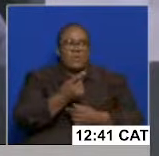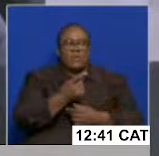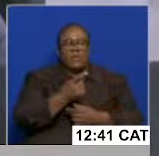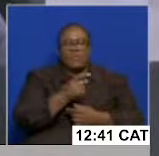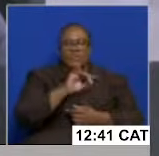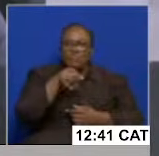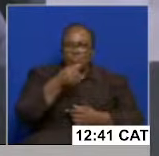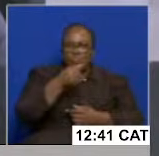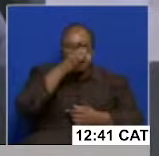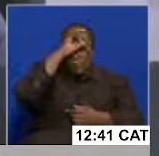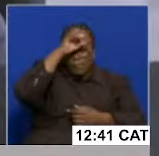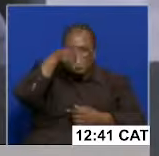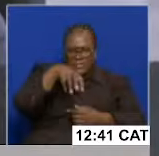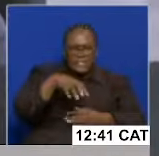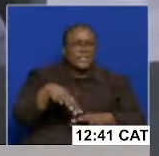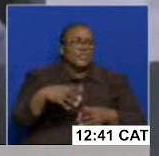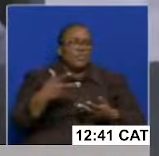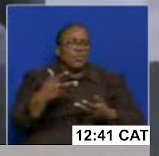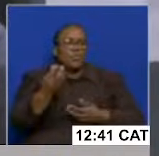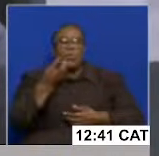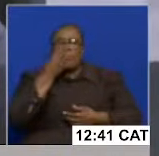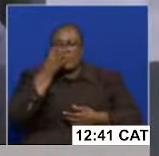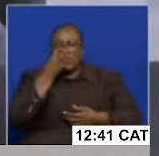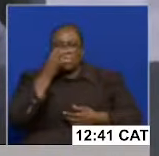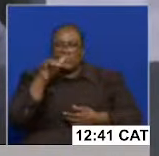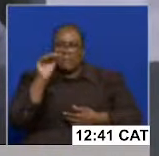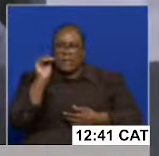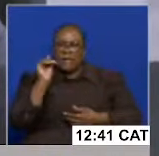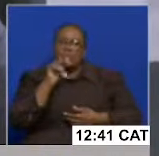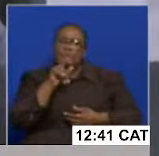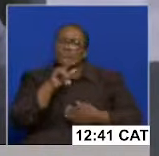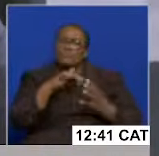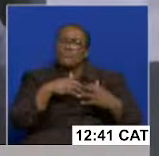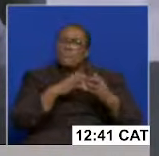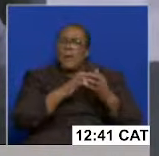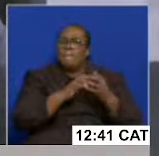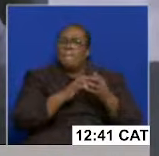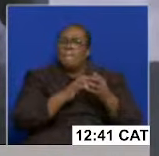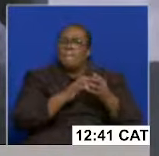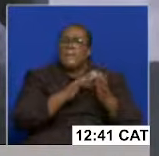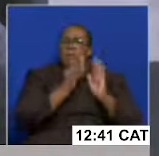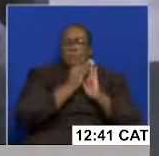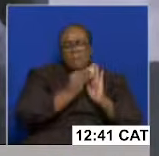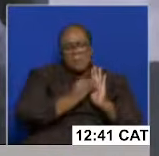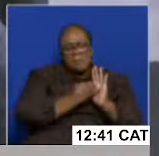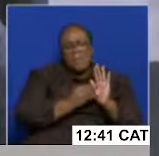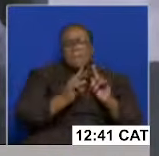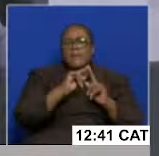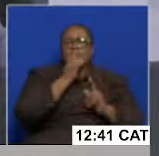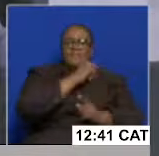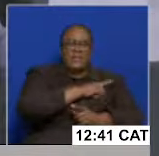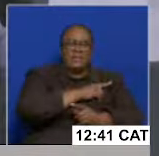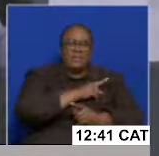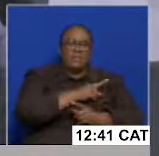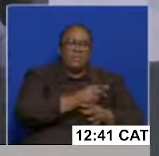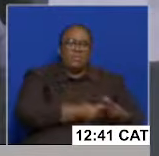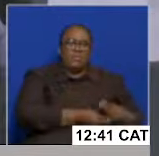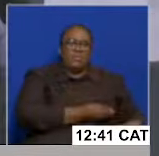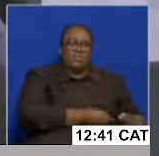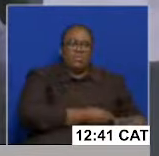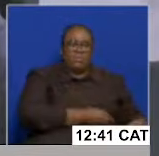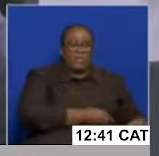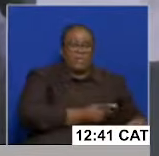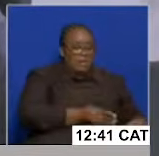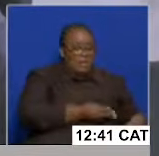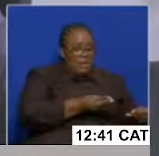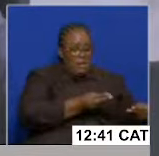Rosebank, to create a fraudulent entry so that that can be given to IPID to create